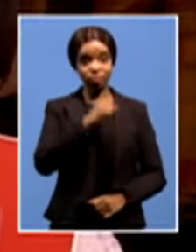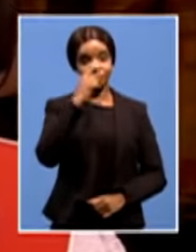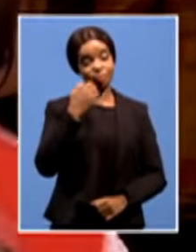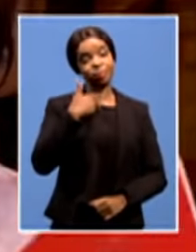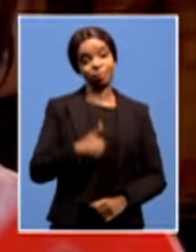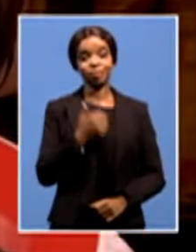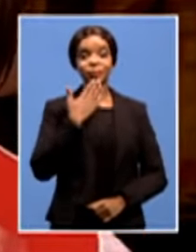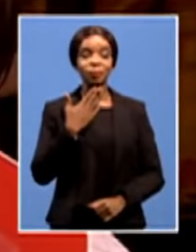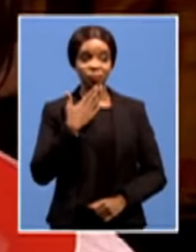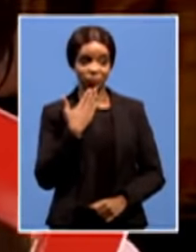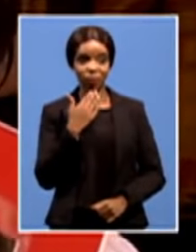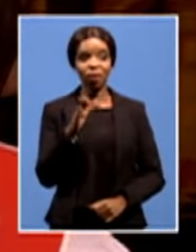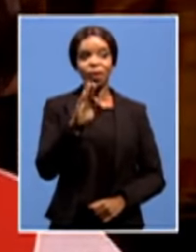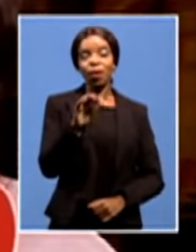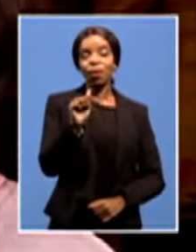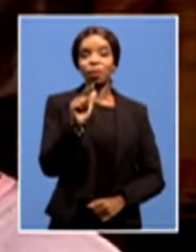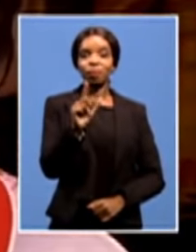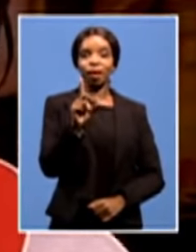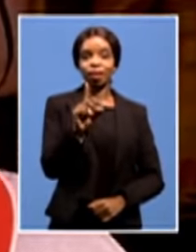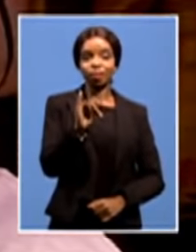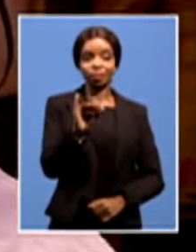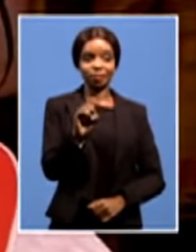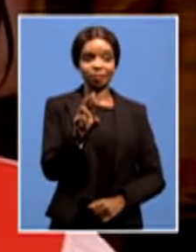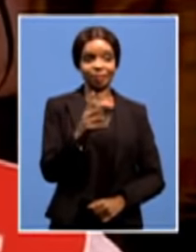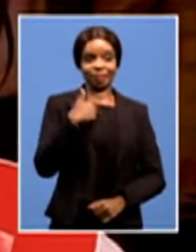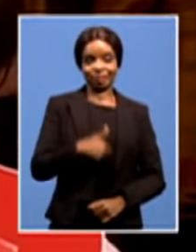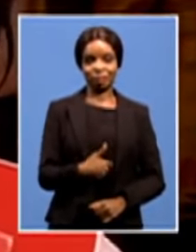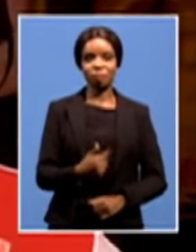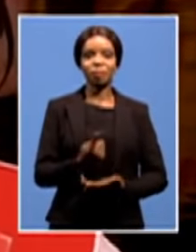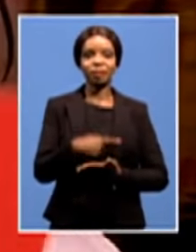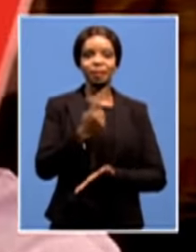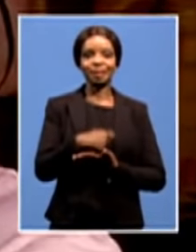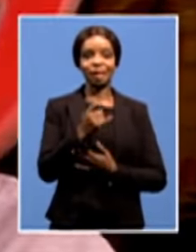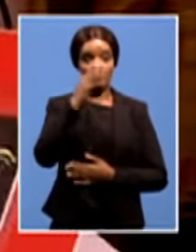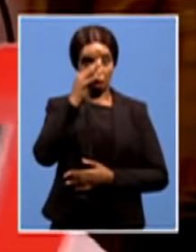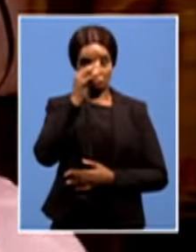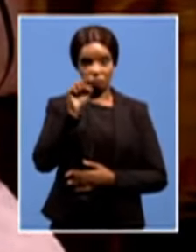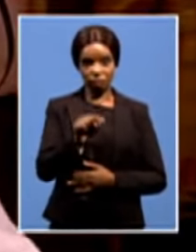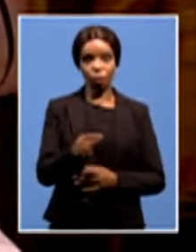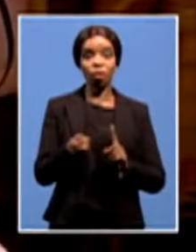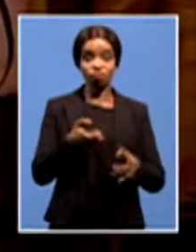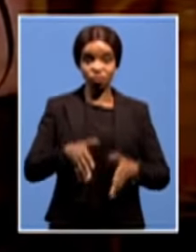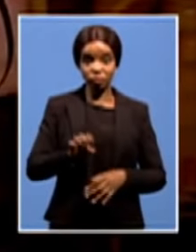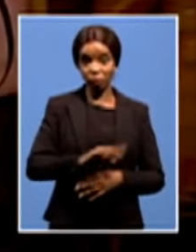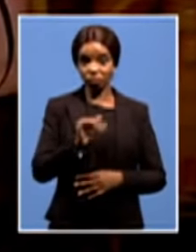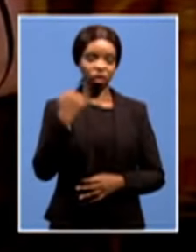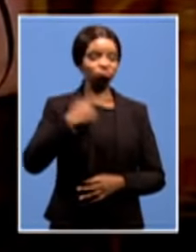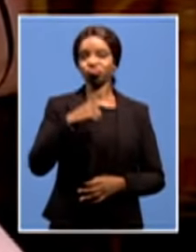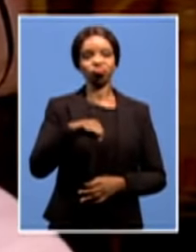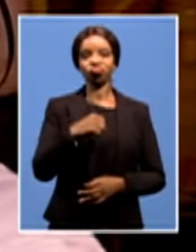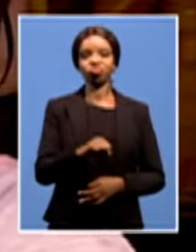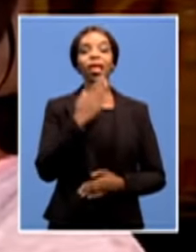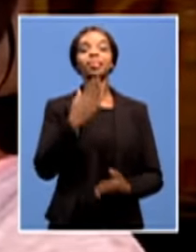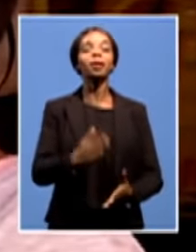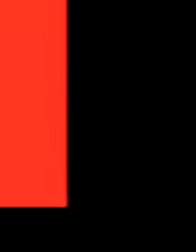Faldila Khamaldeen. I'm a citizen of the flower market, not from South Africa. And thank you. Yeah.